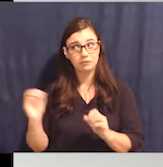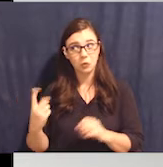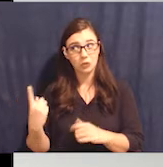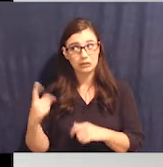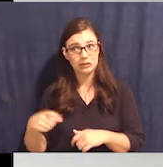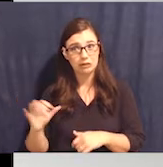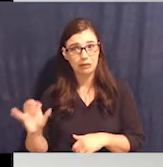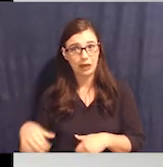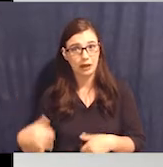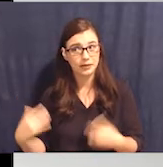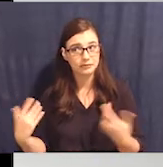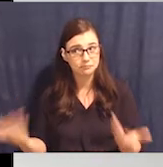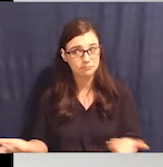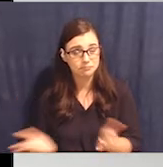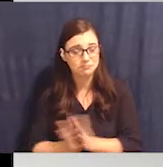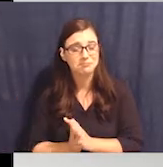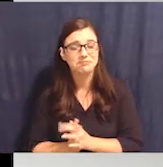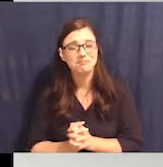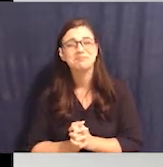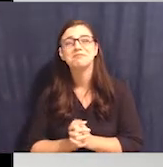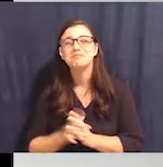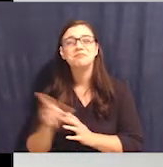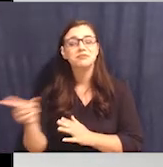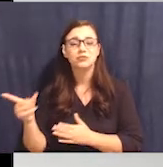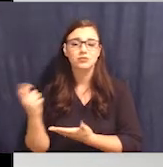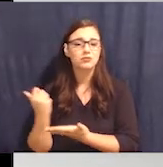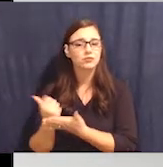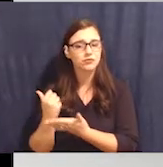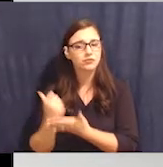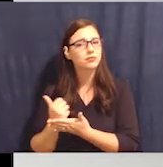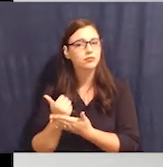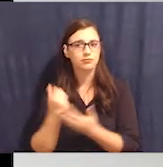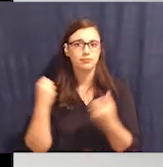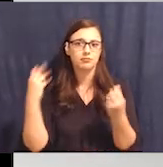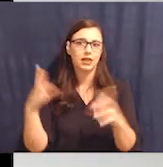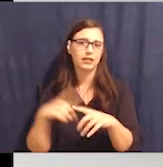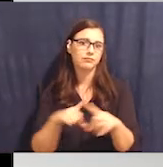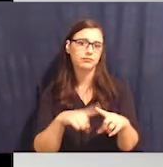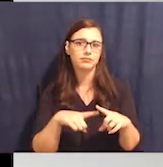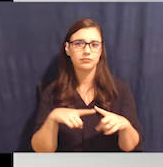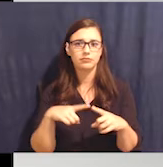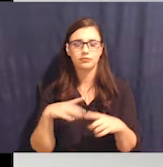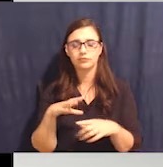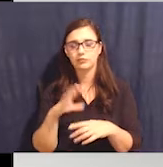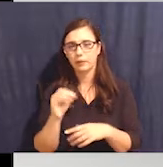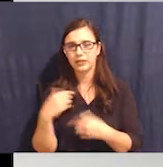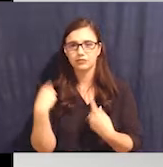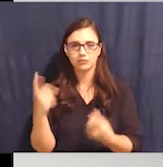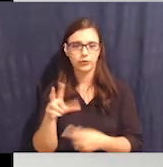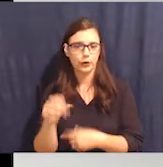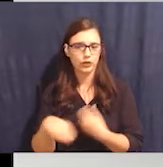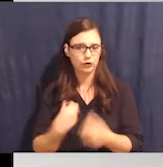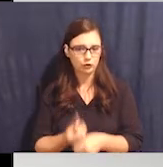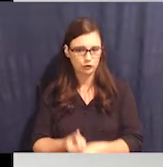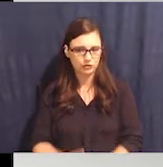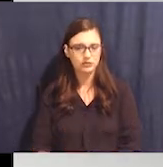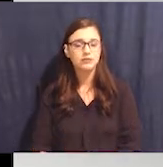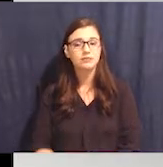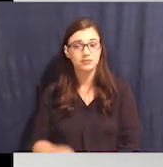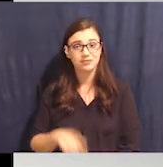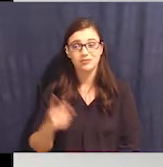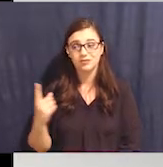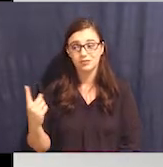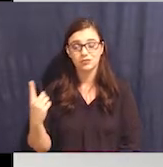no one's needed that. And she's helped a number of organizations over the past 30